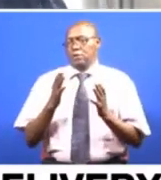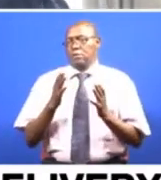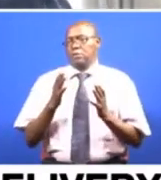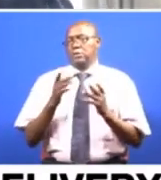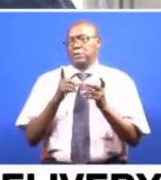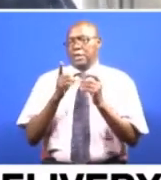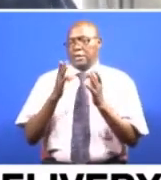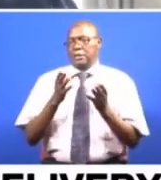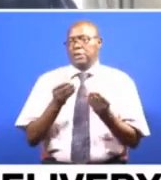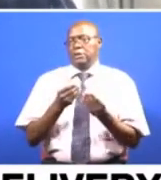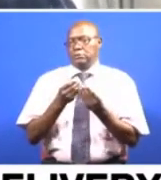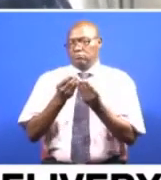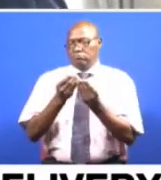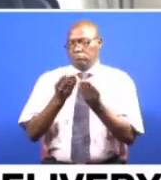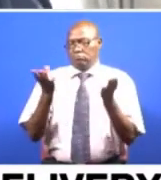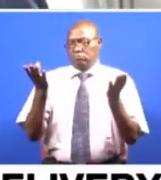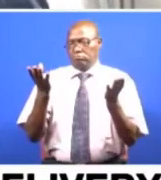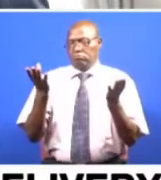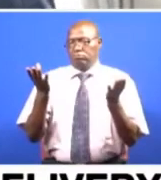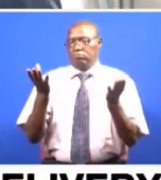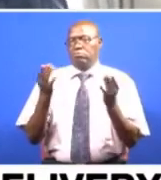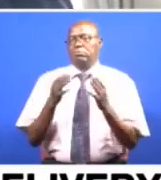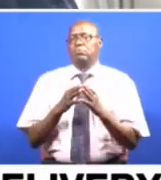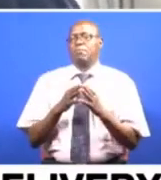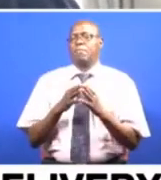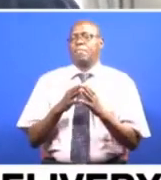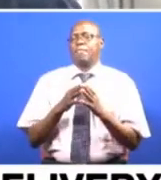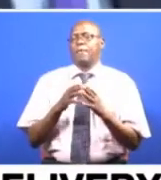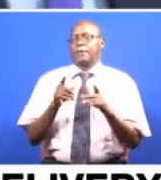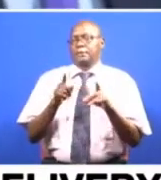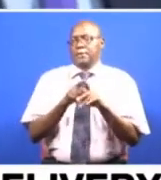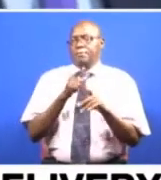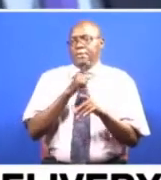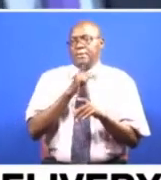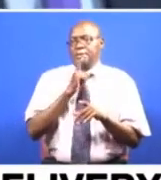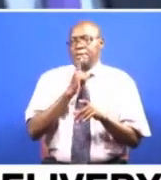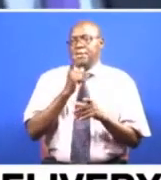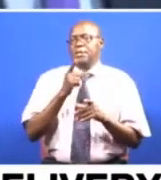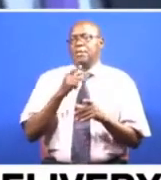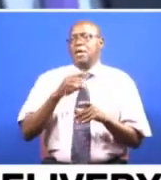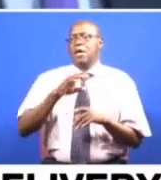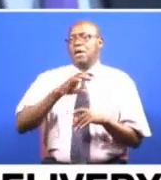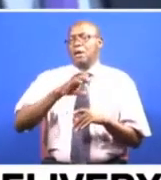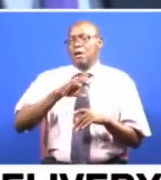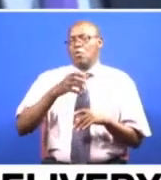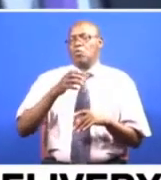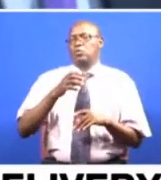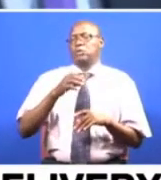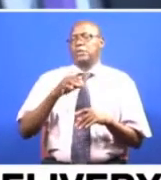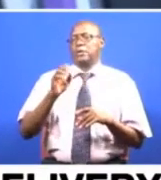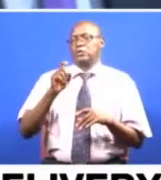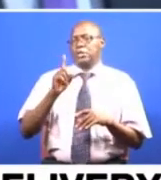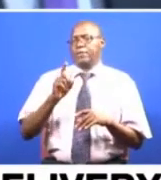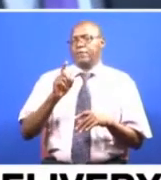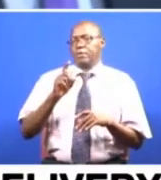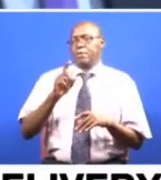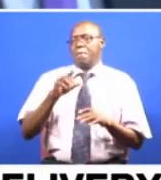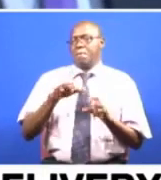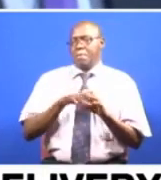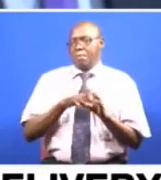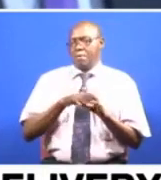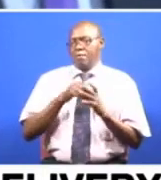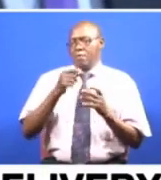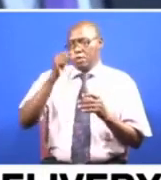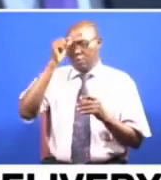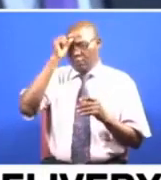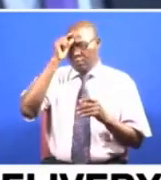directors, as had been alluded to by the county executive member for governance, with the obligations